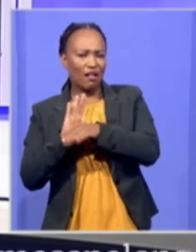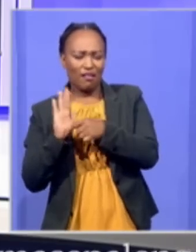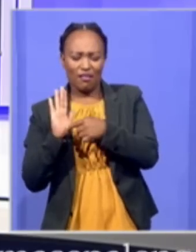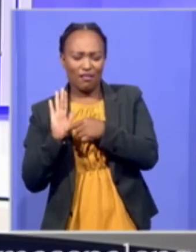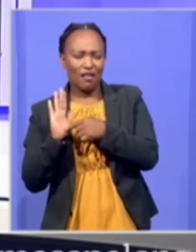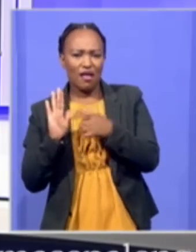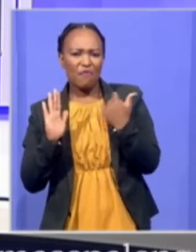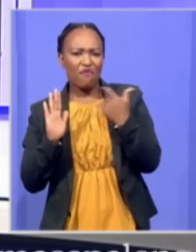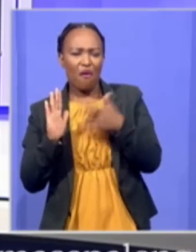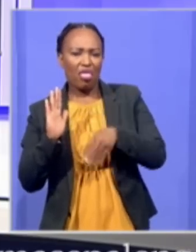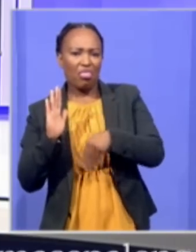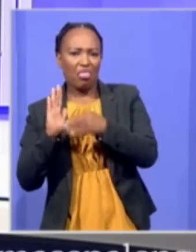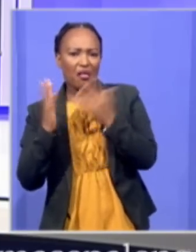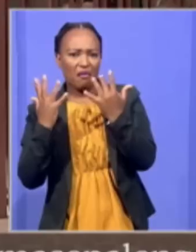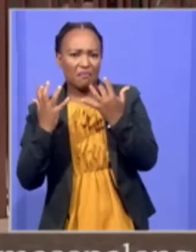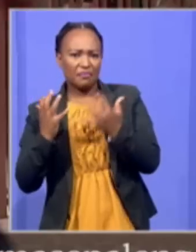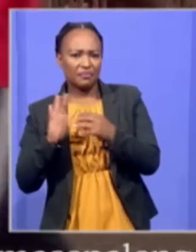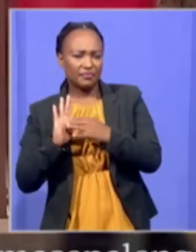ditekanyetšo.